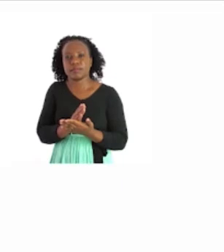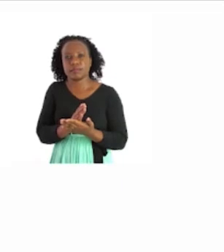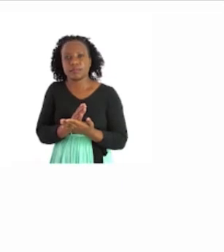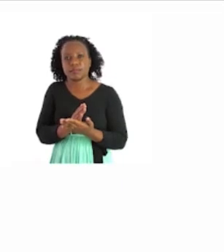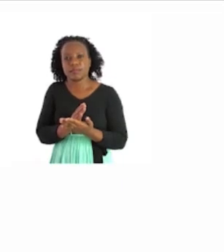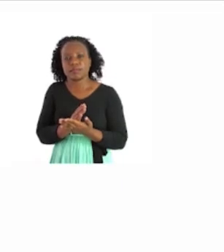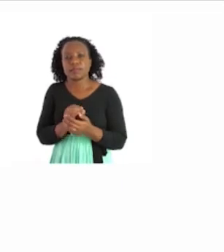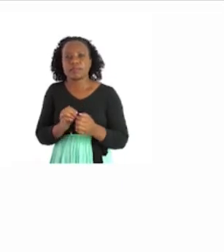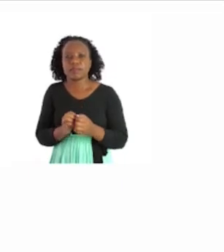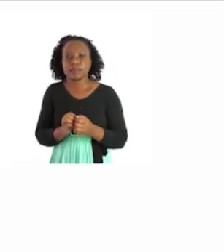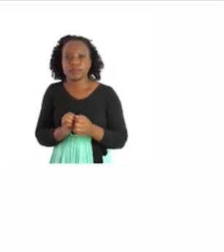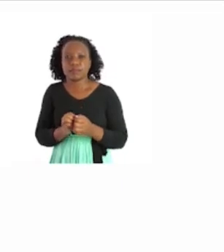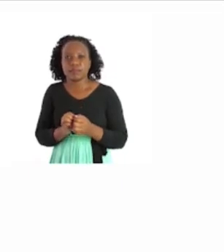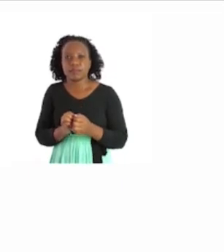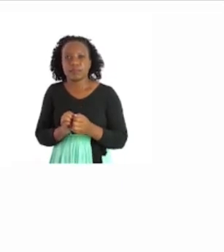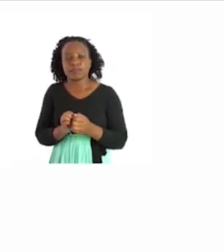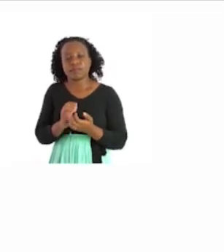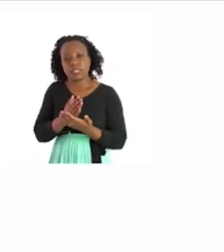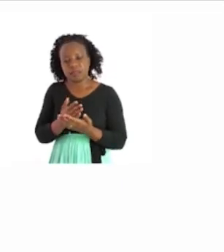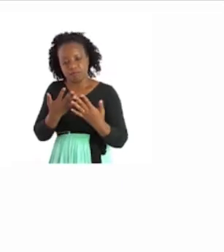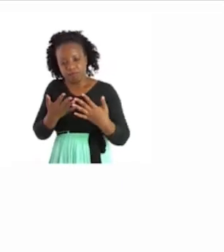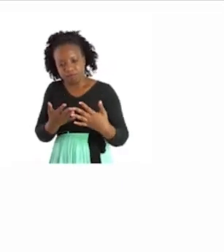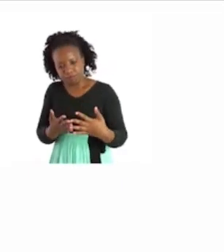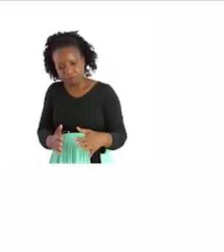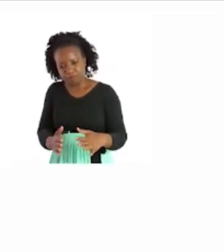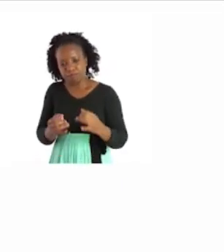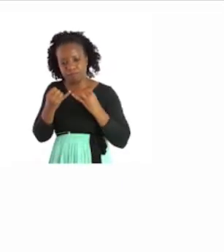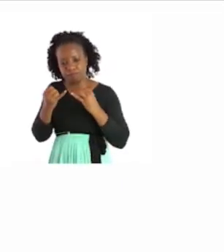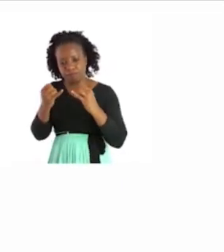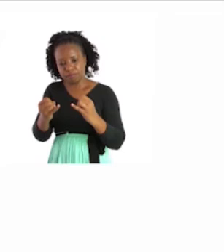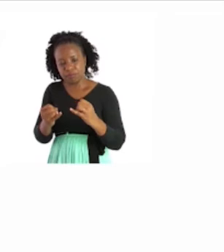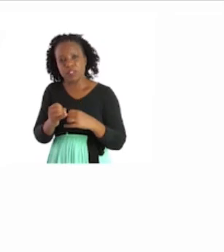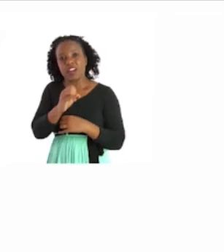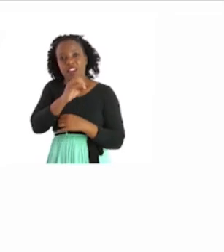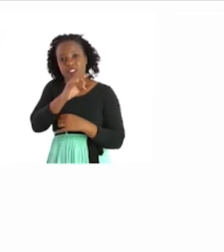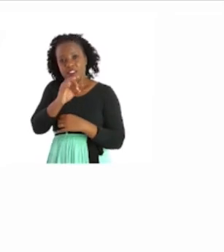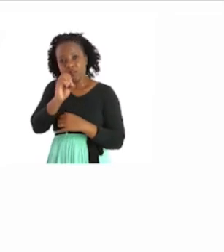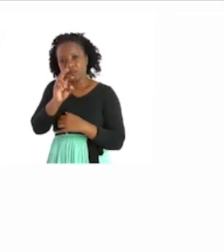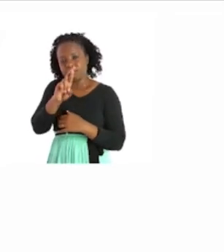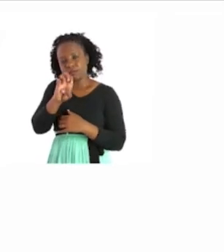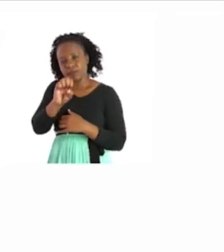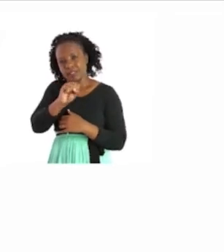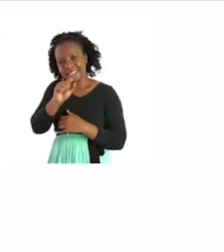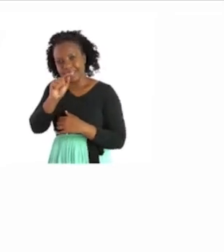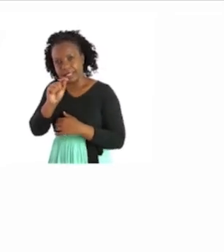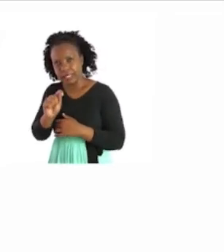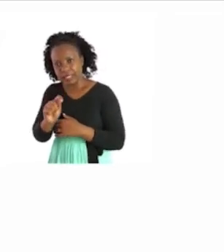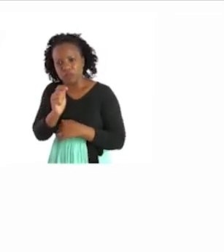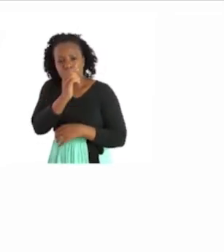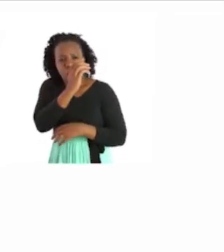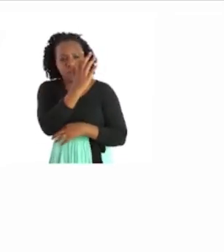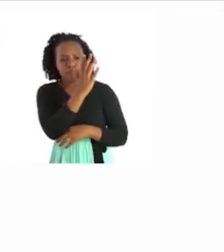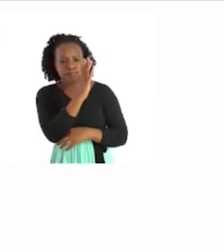nouns. I've already mentioned some, so you can see a forest of trees, a litter of